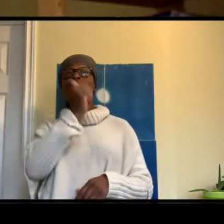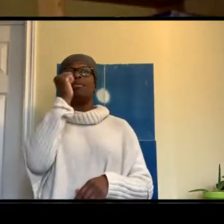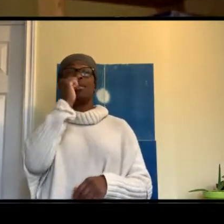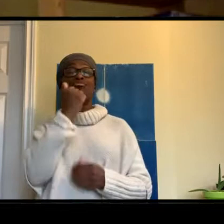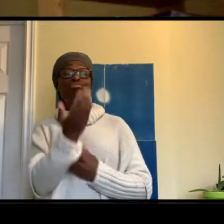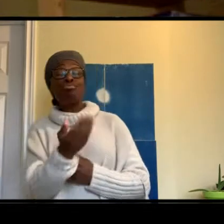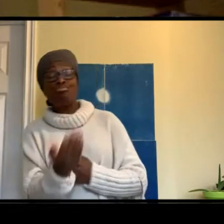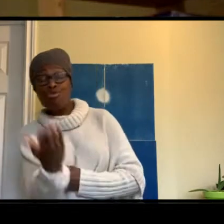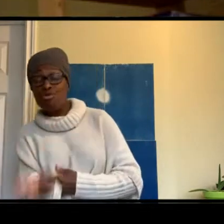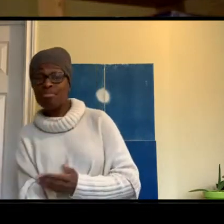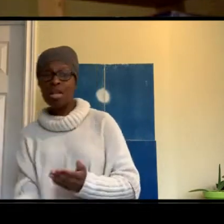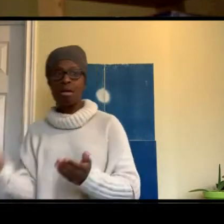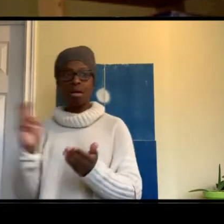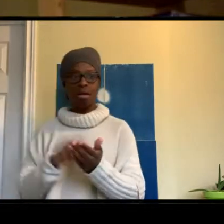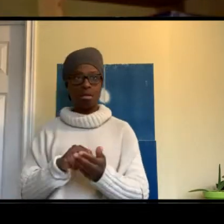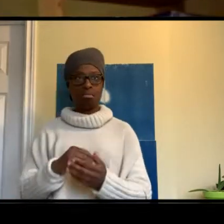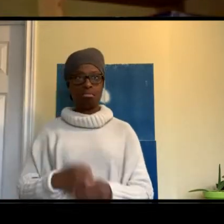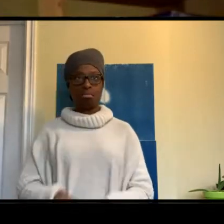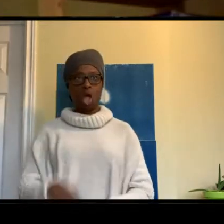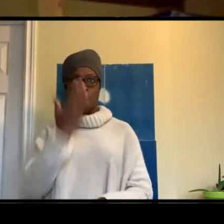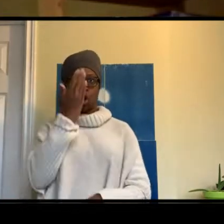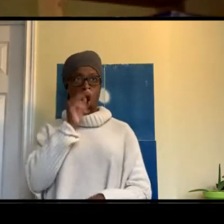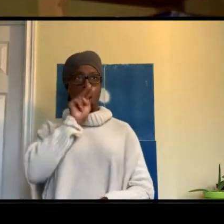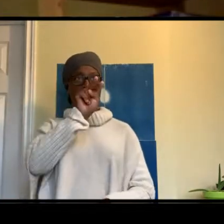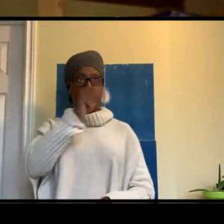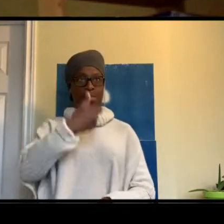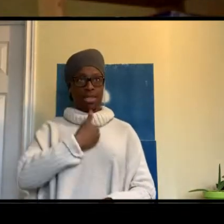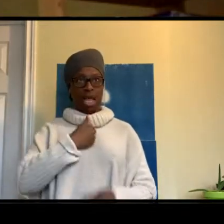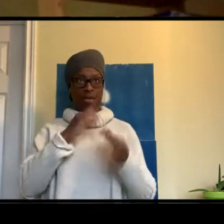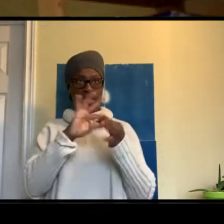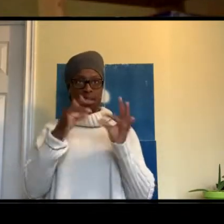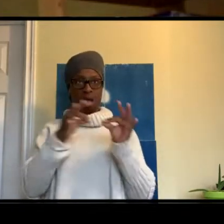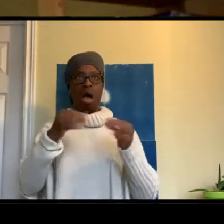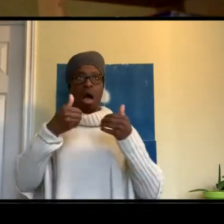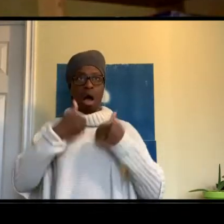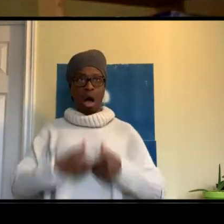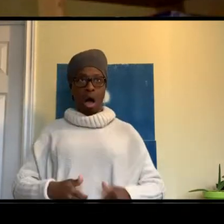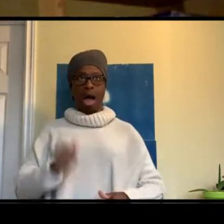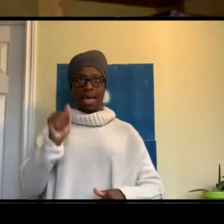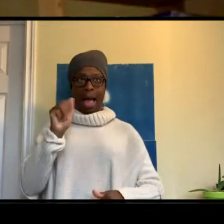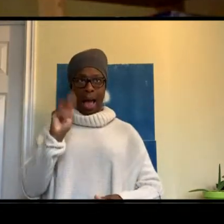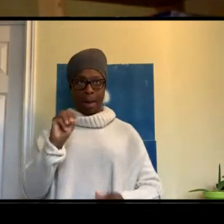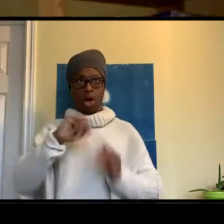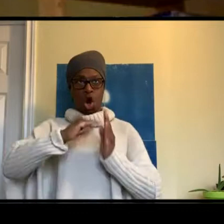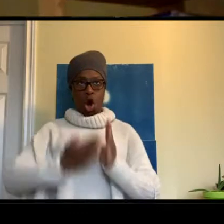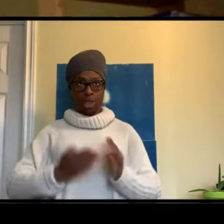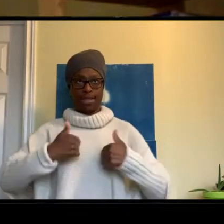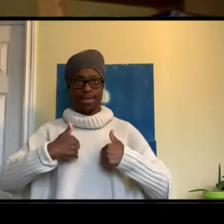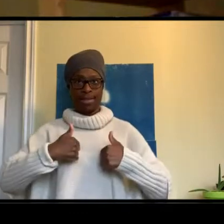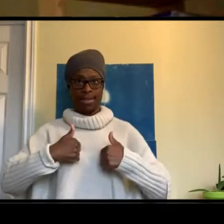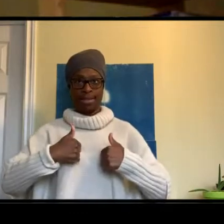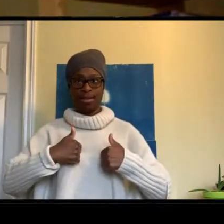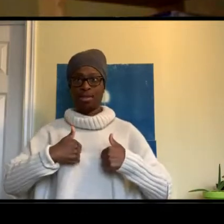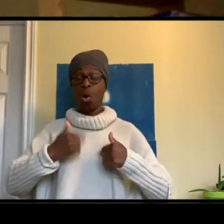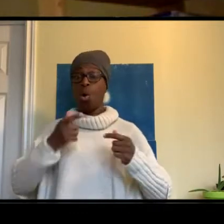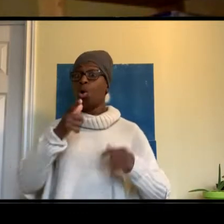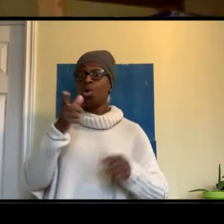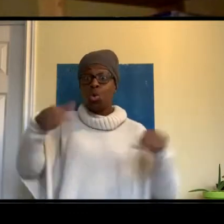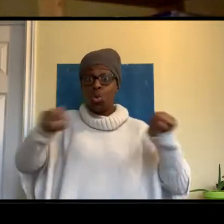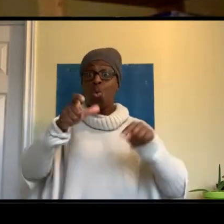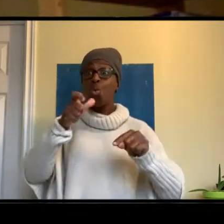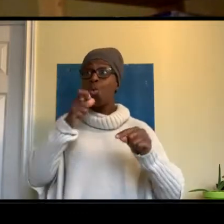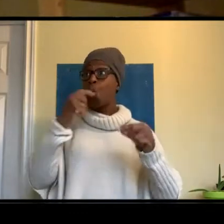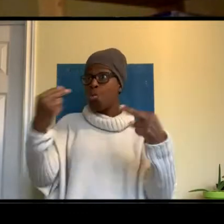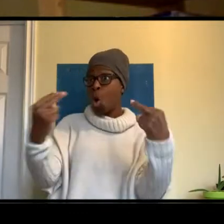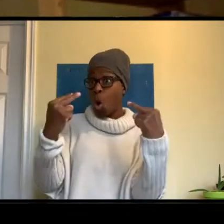comfortable with that statement. So I want everybody who's watching this, whether you're watching it live now or whether you're watching it later, to just look yourself in the